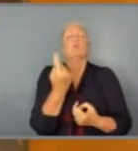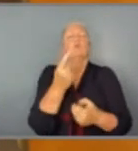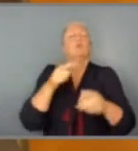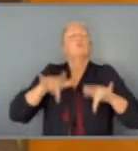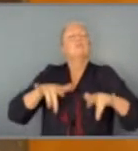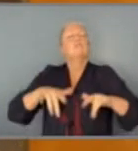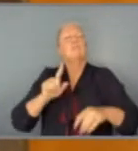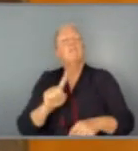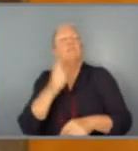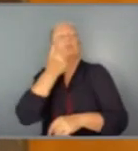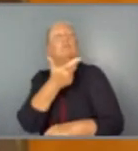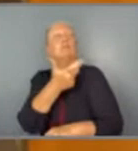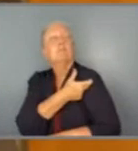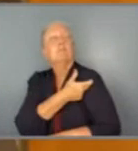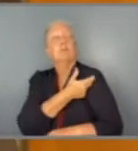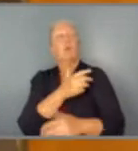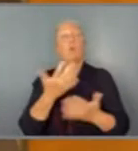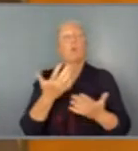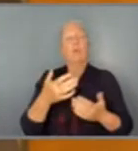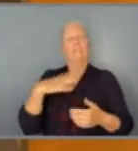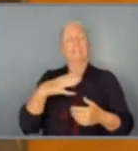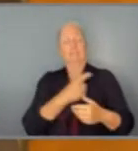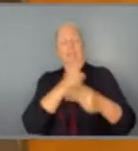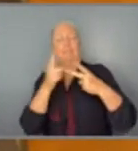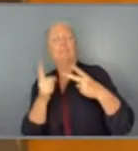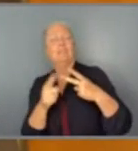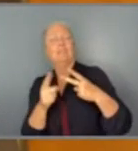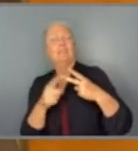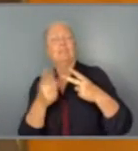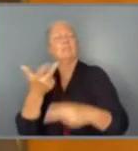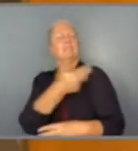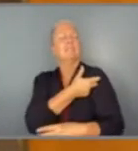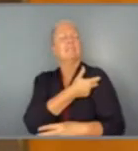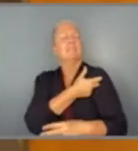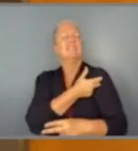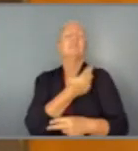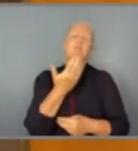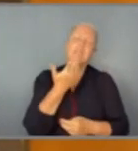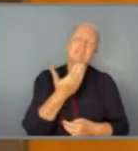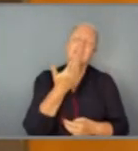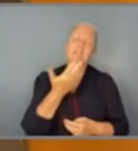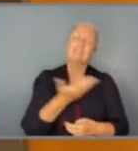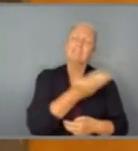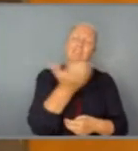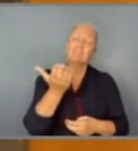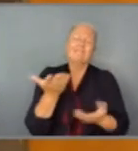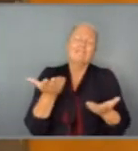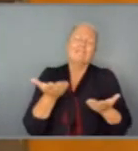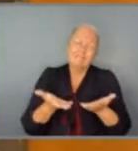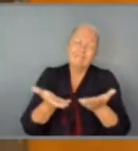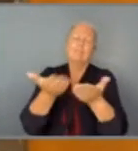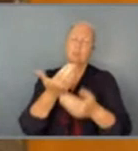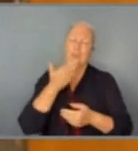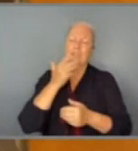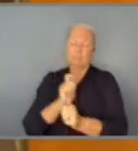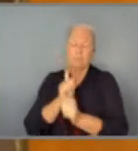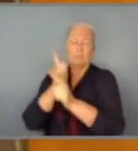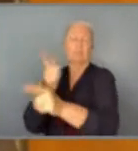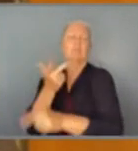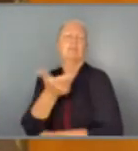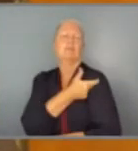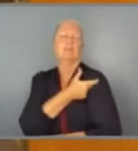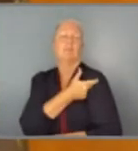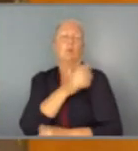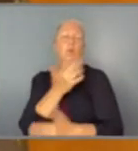dose or who still have to get their second dose. And again, I encourage all of you to do that as soon as you can, because that is the best